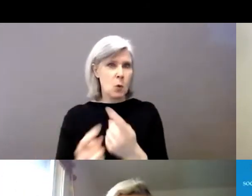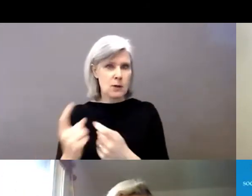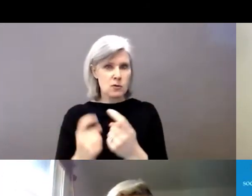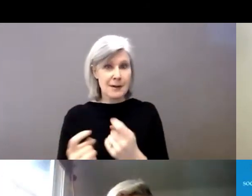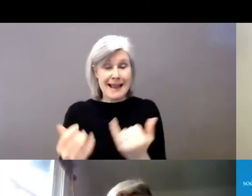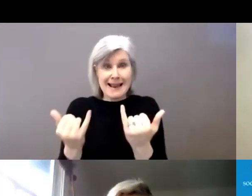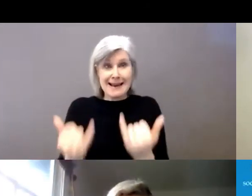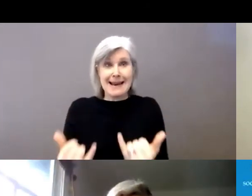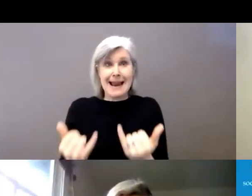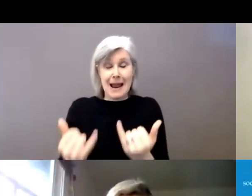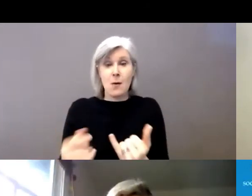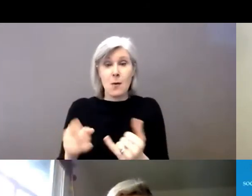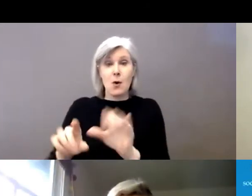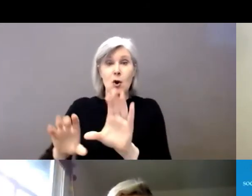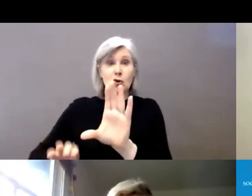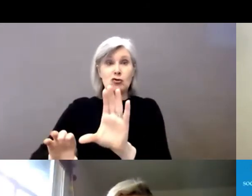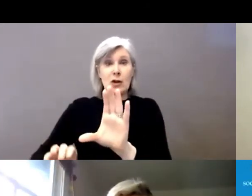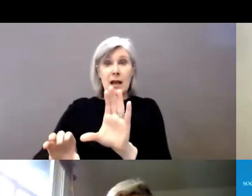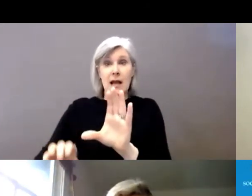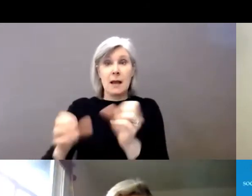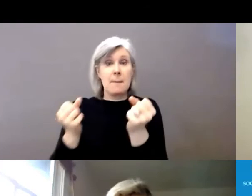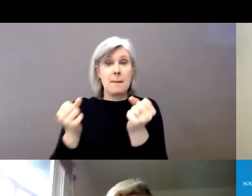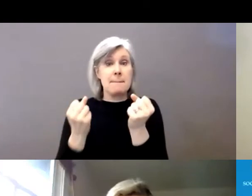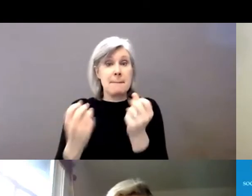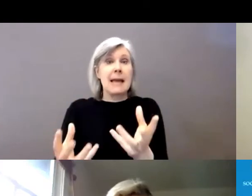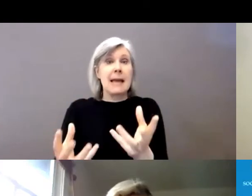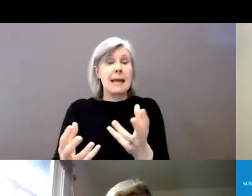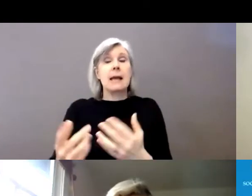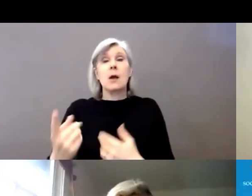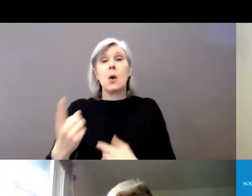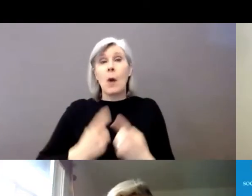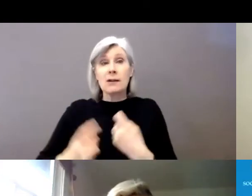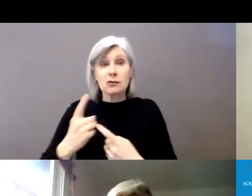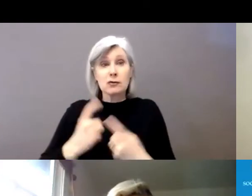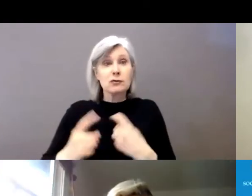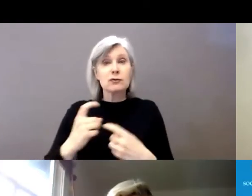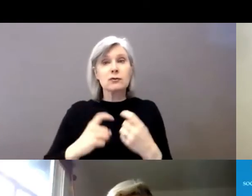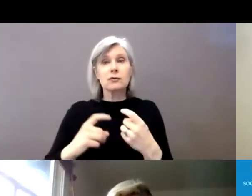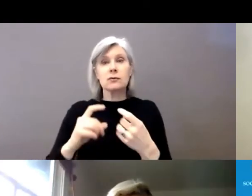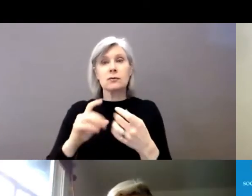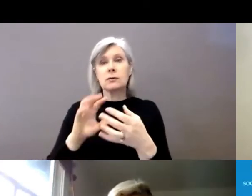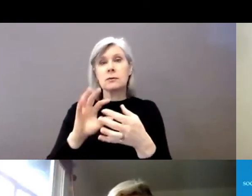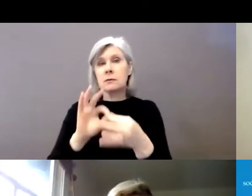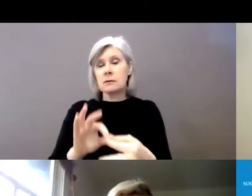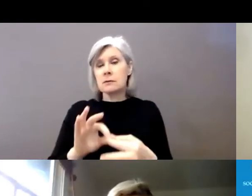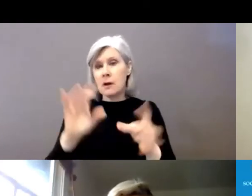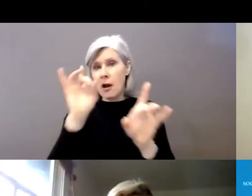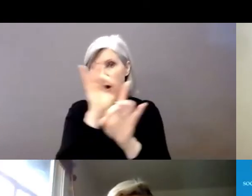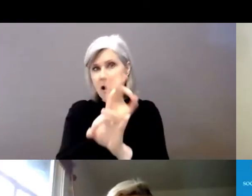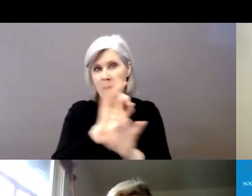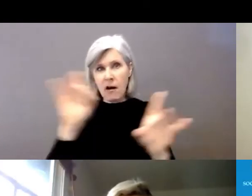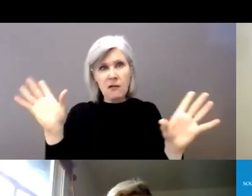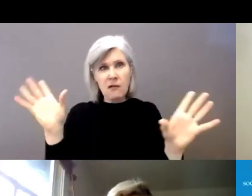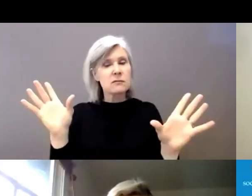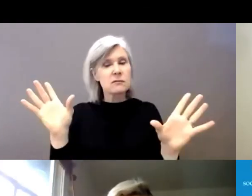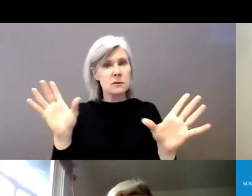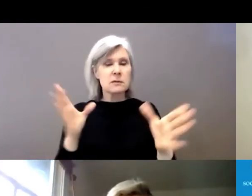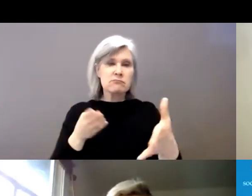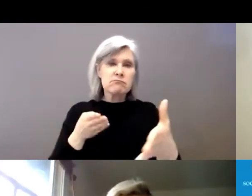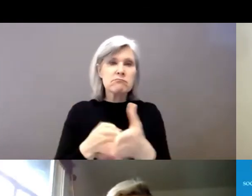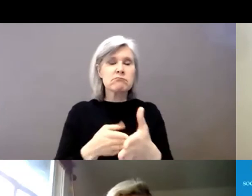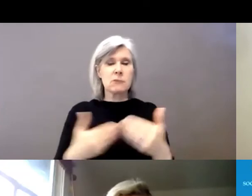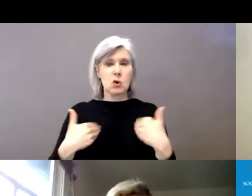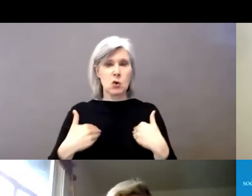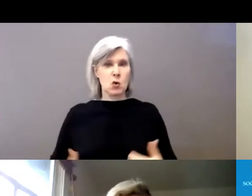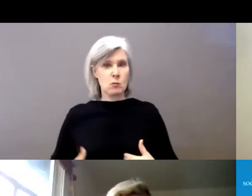comments about the horrific and flagrant violations of human rights of